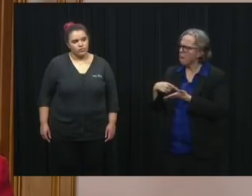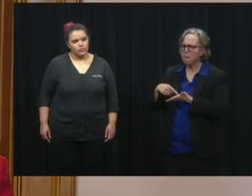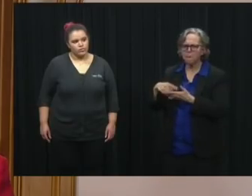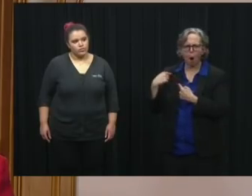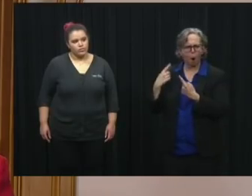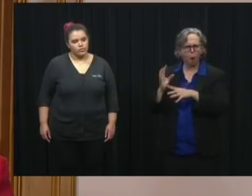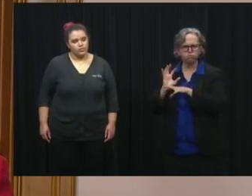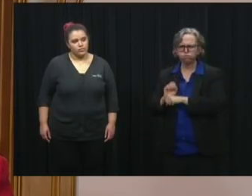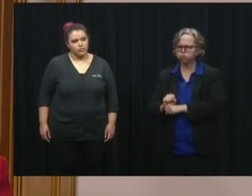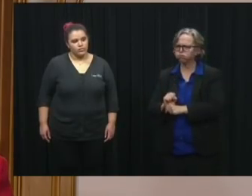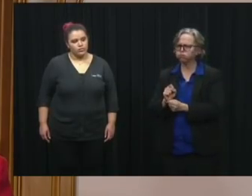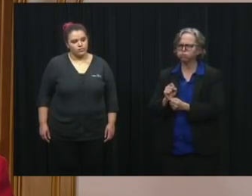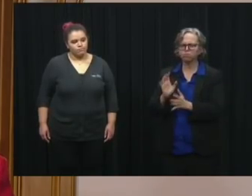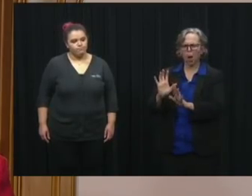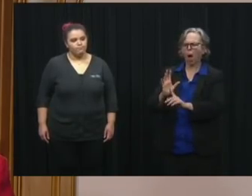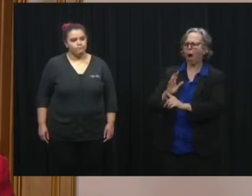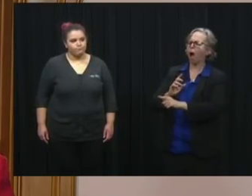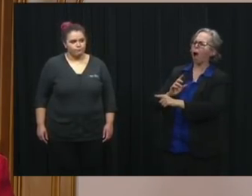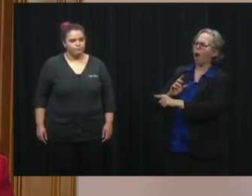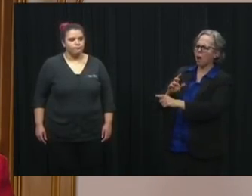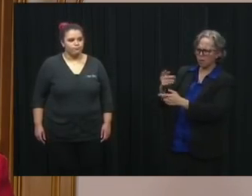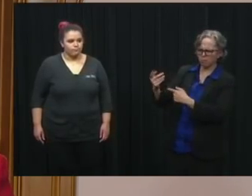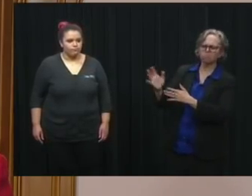off on that. Thank you.